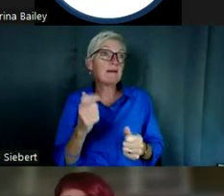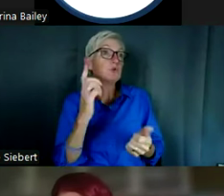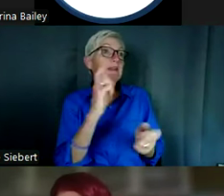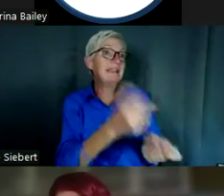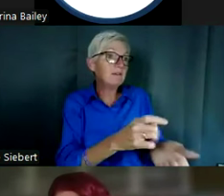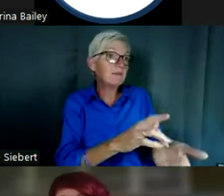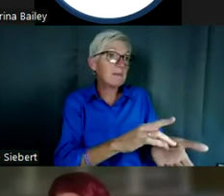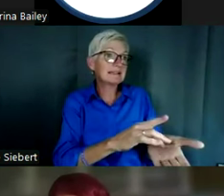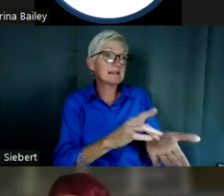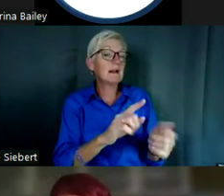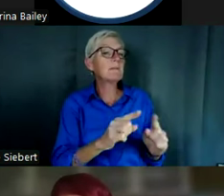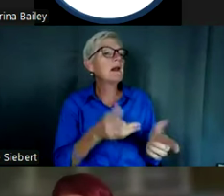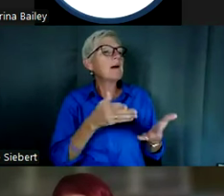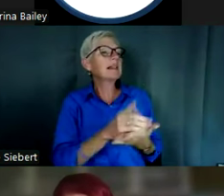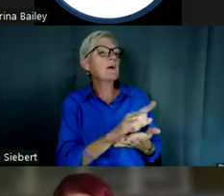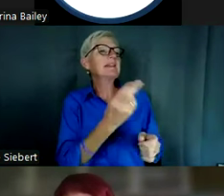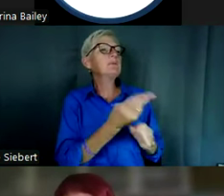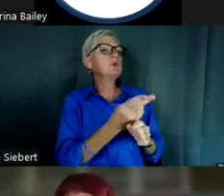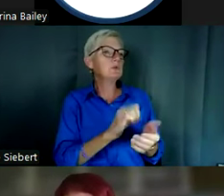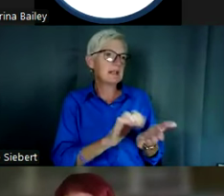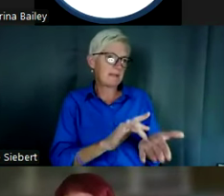accommodating their use of the medications.